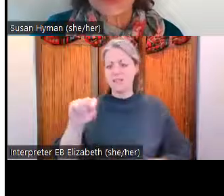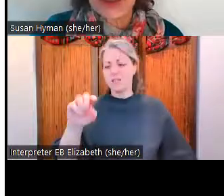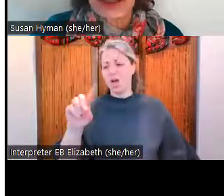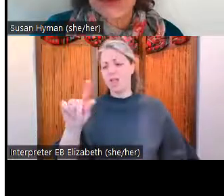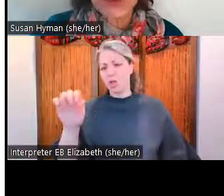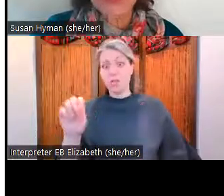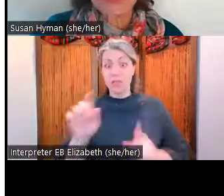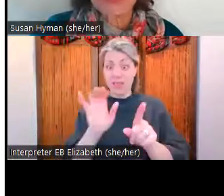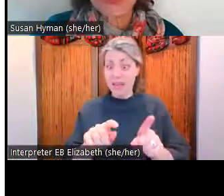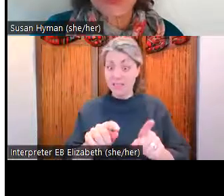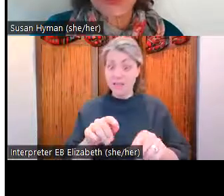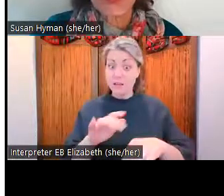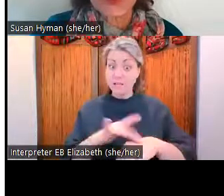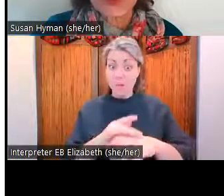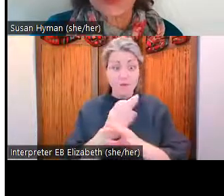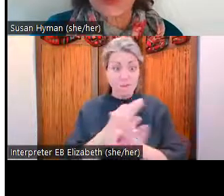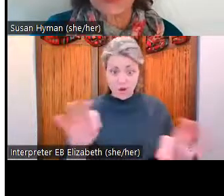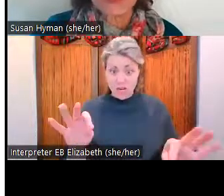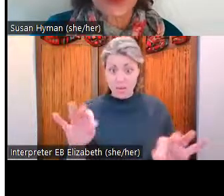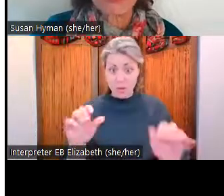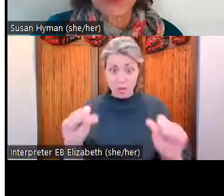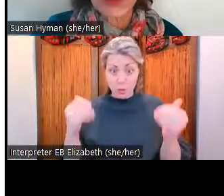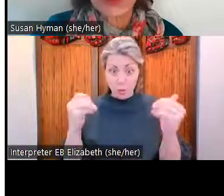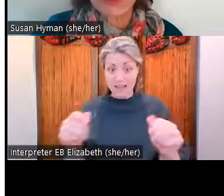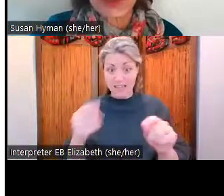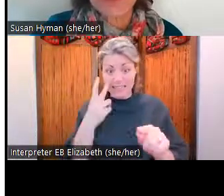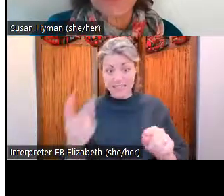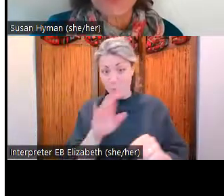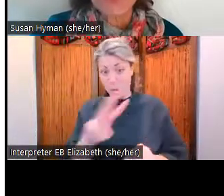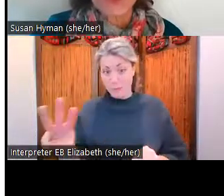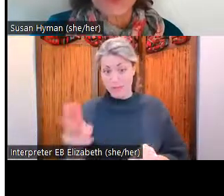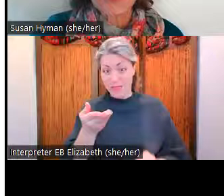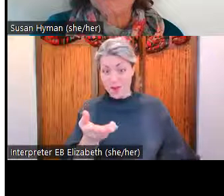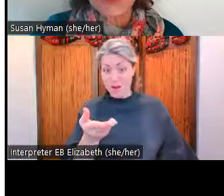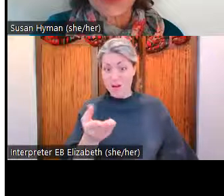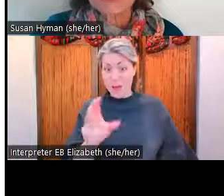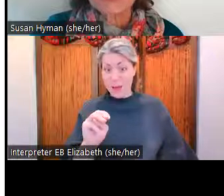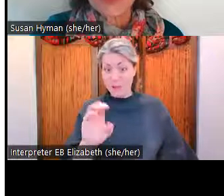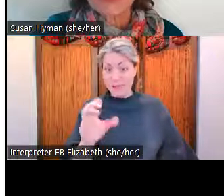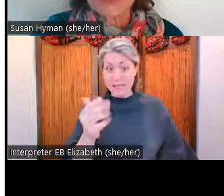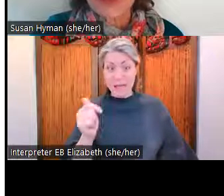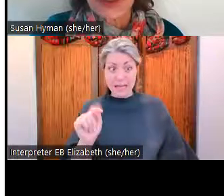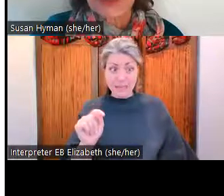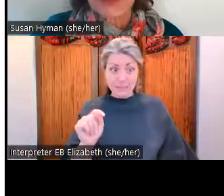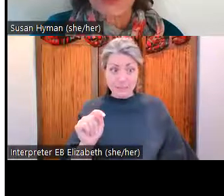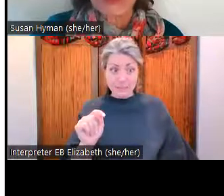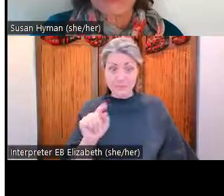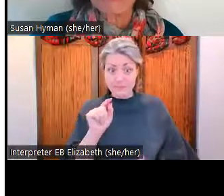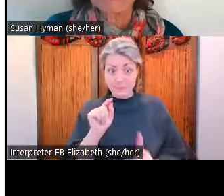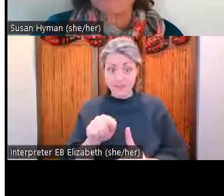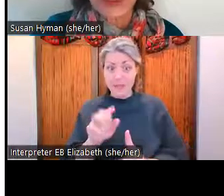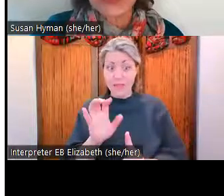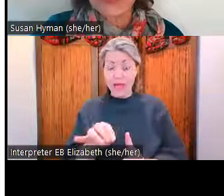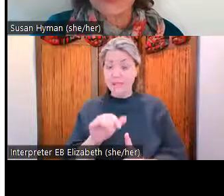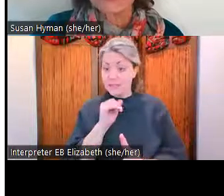get it online through any number of screening websites, including the MCHAT website. And it's not designed as being